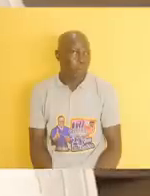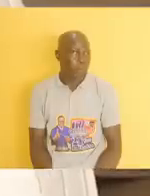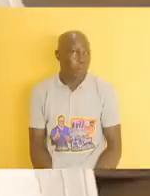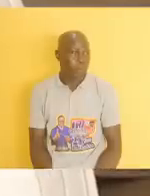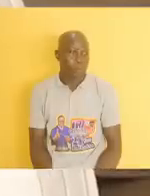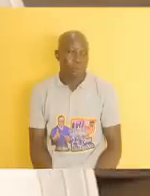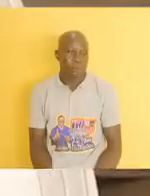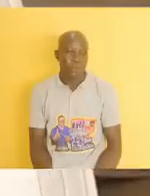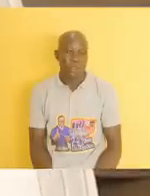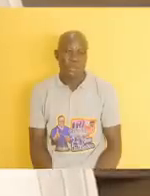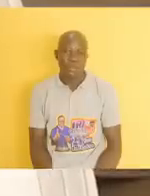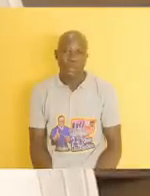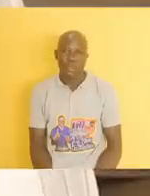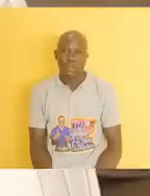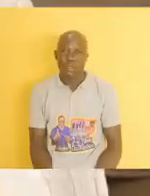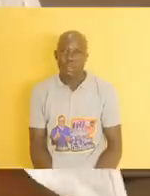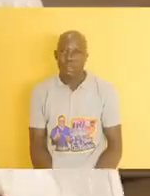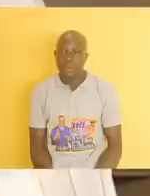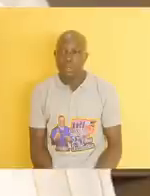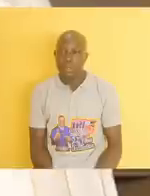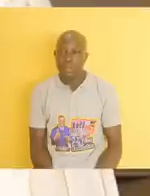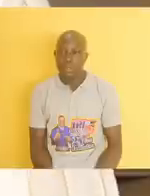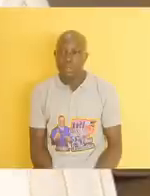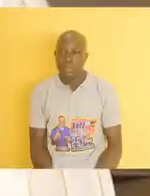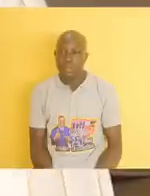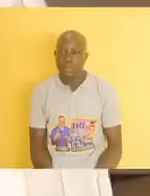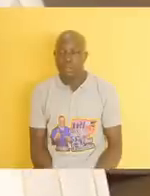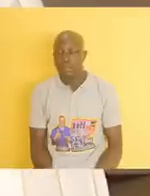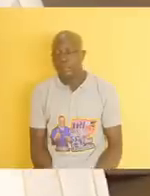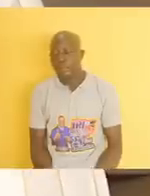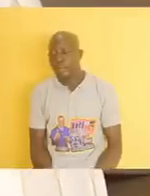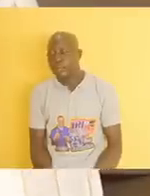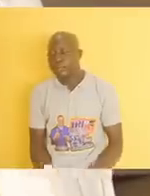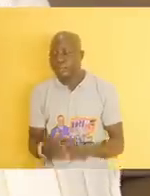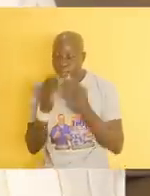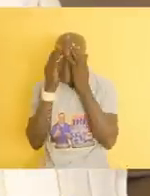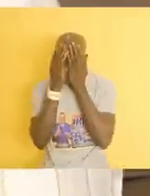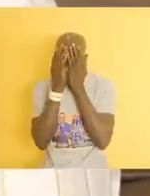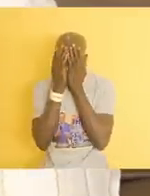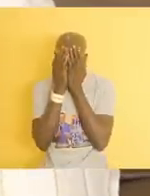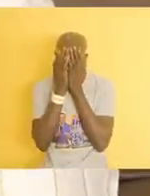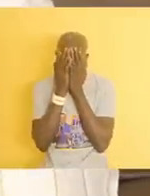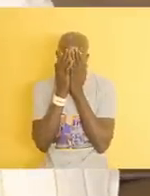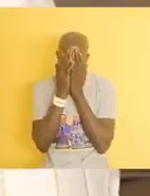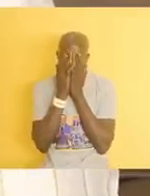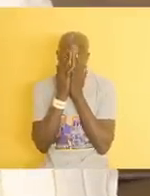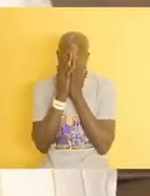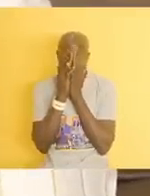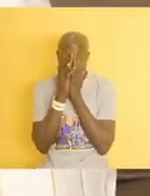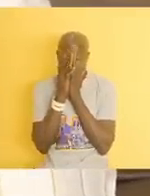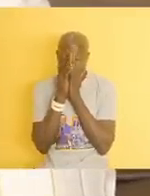amen ninu erin aju mi deni mo kori mo to kan